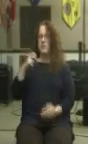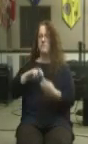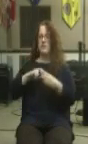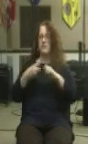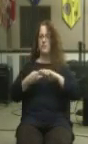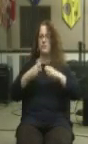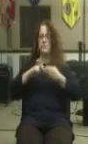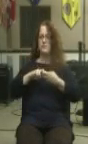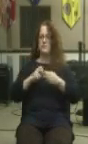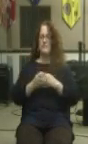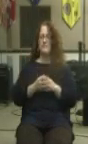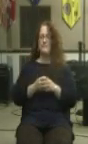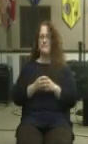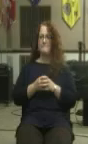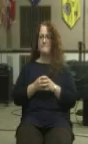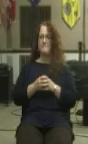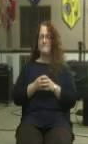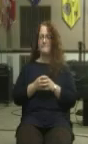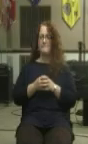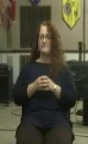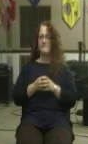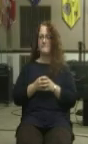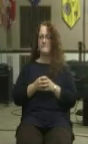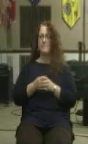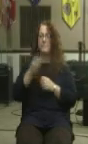Let's get rid of the issues.